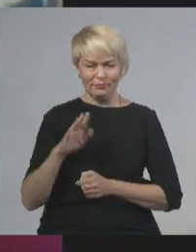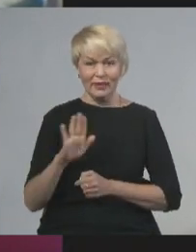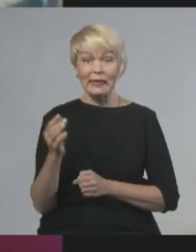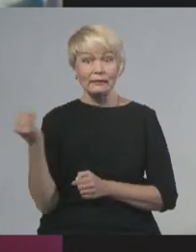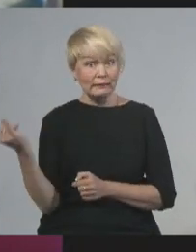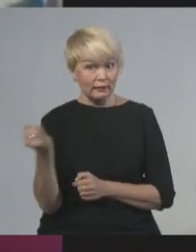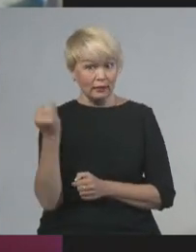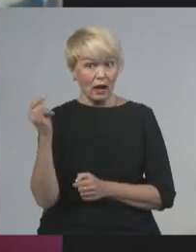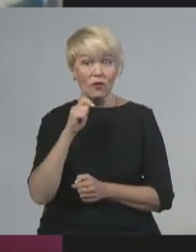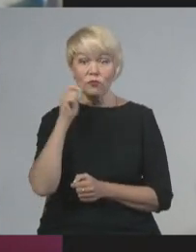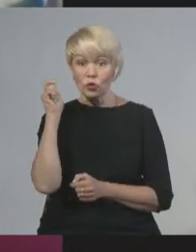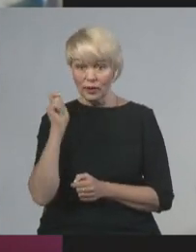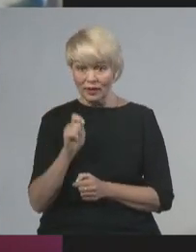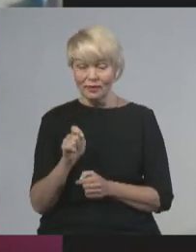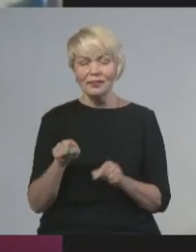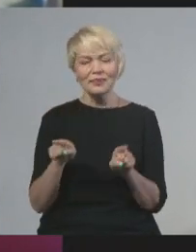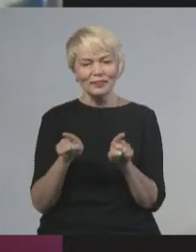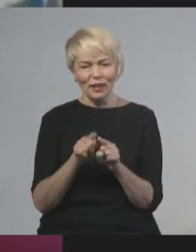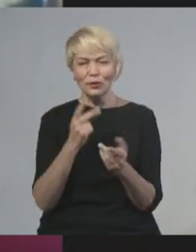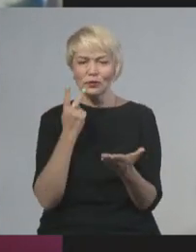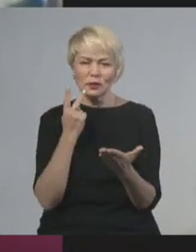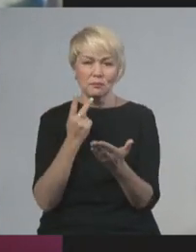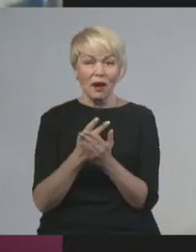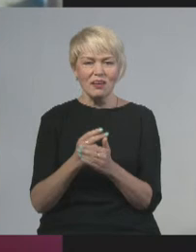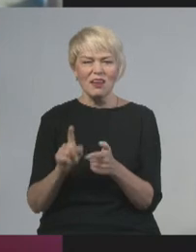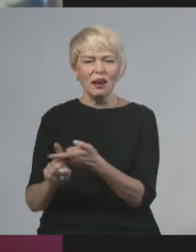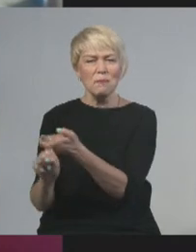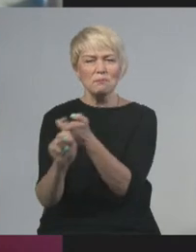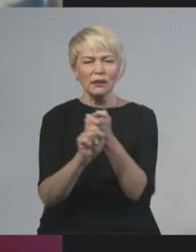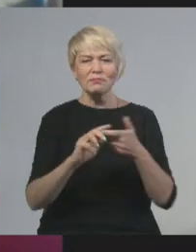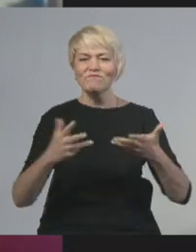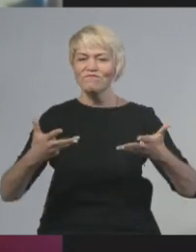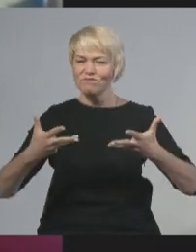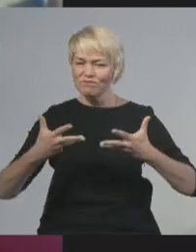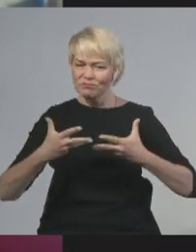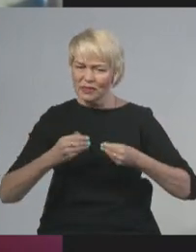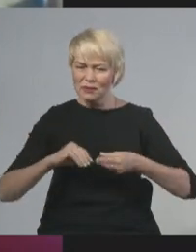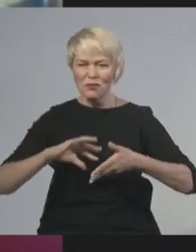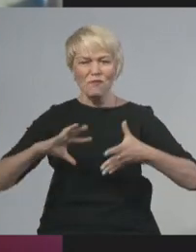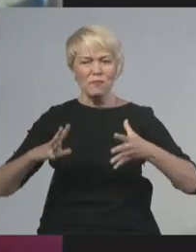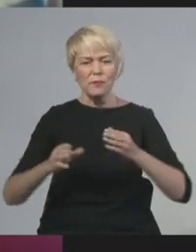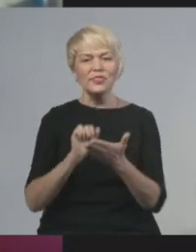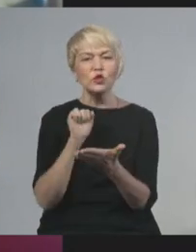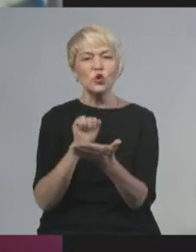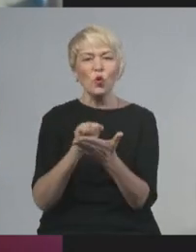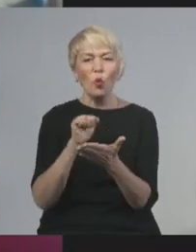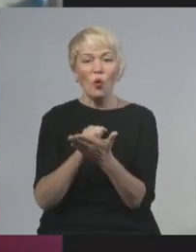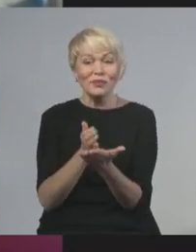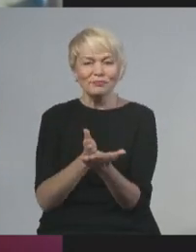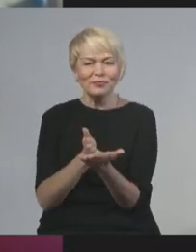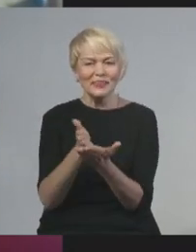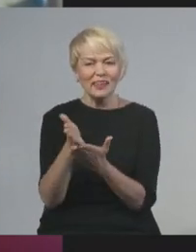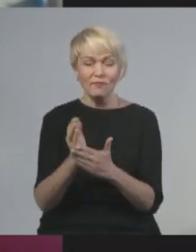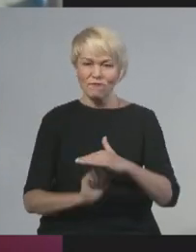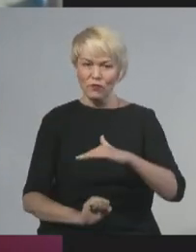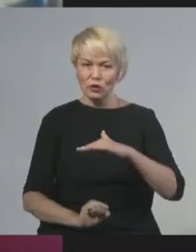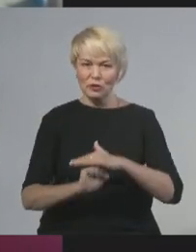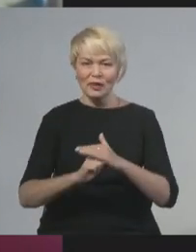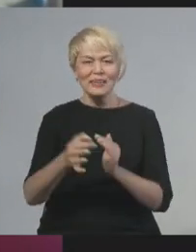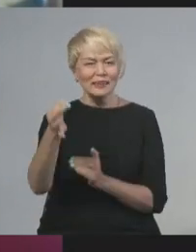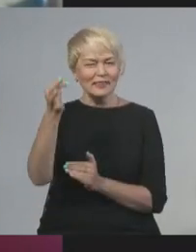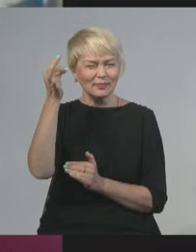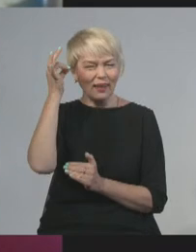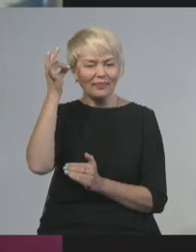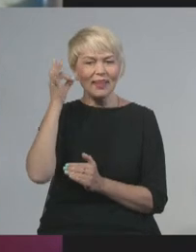see the that the pandemics influence primarily the print sector but let me you mentioned uh radio and tv we